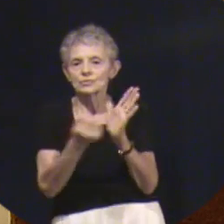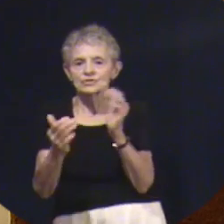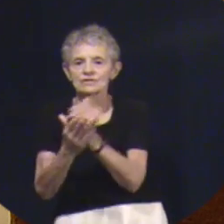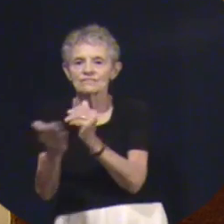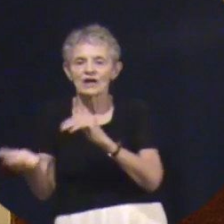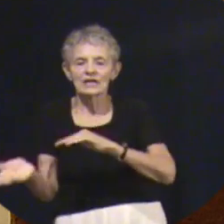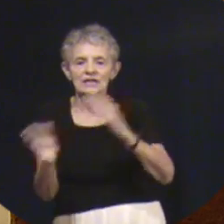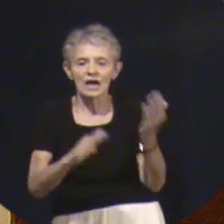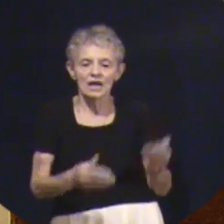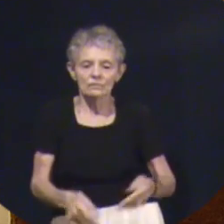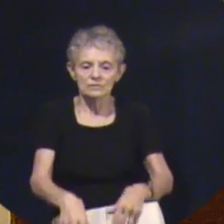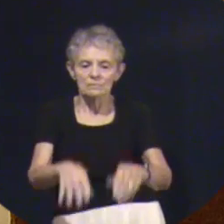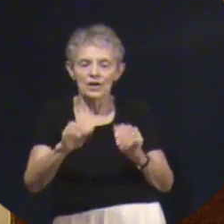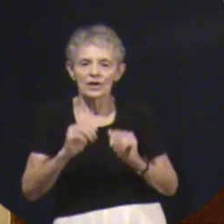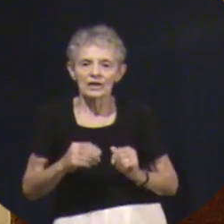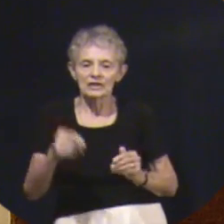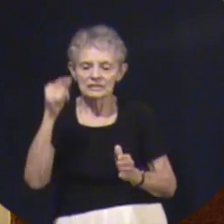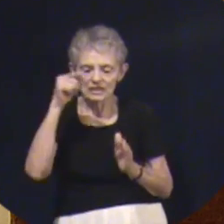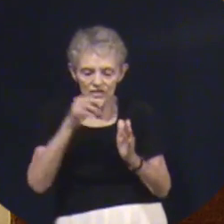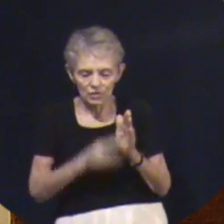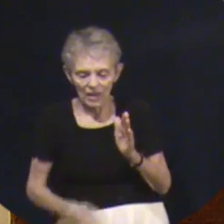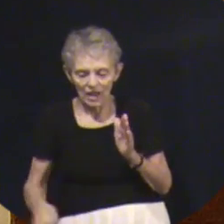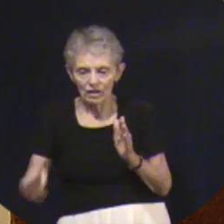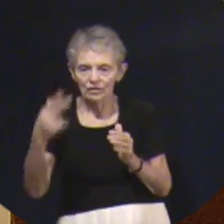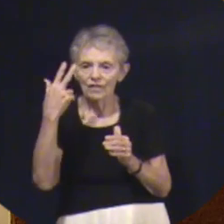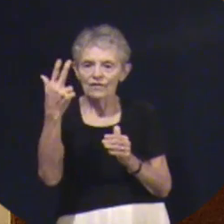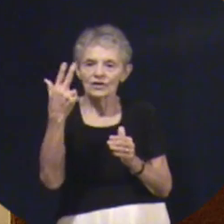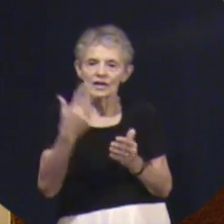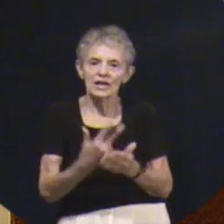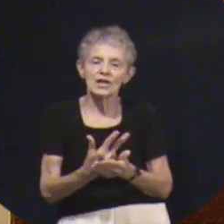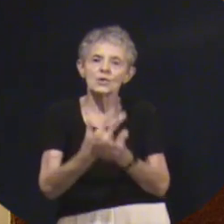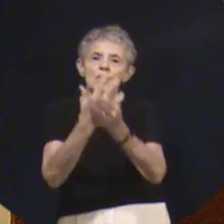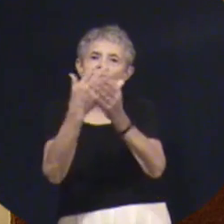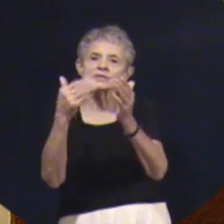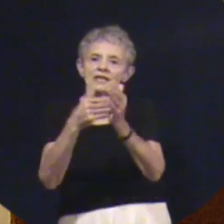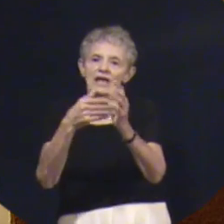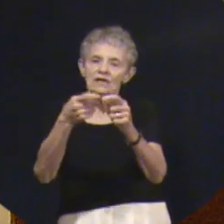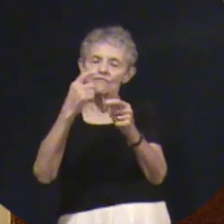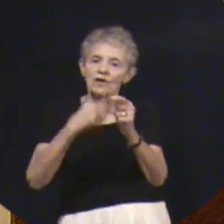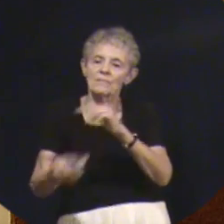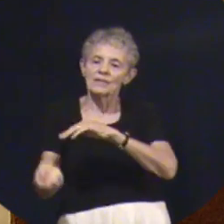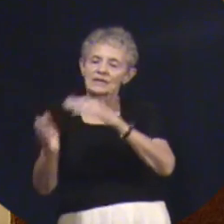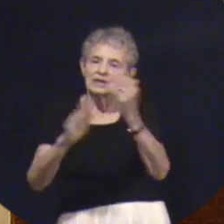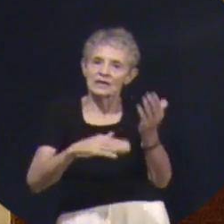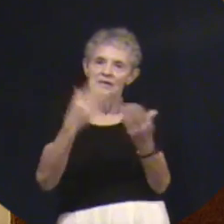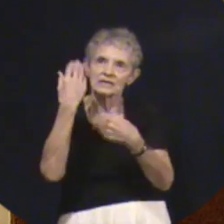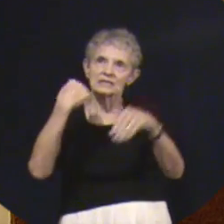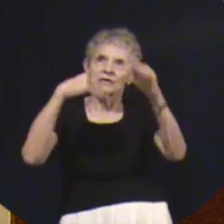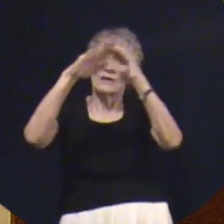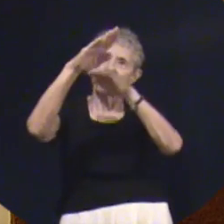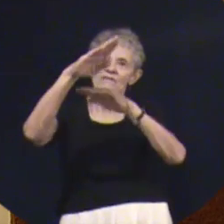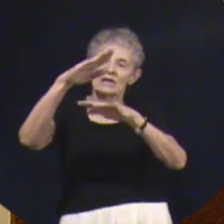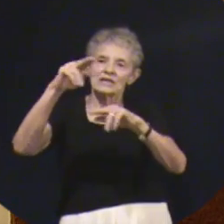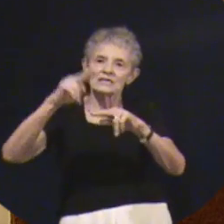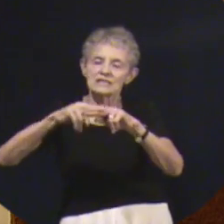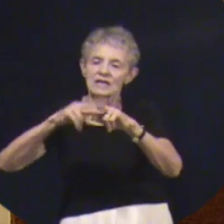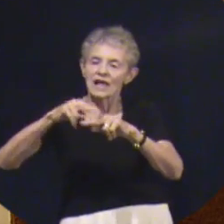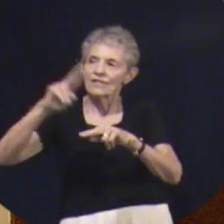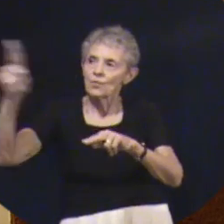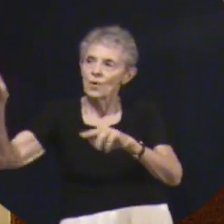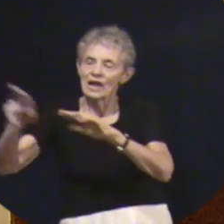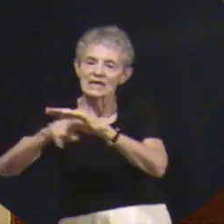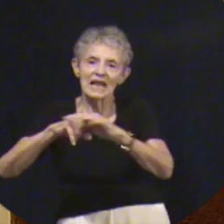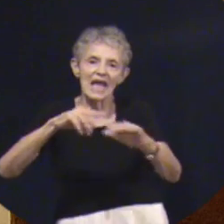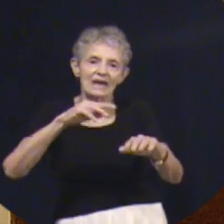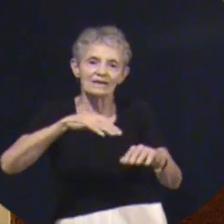He descended into hell. On the third day he rose again from the dead. He ascended into heaven and is seated at